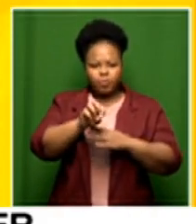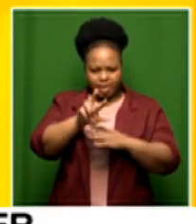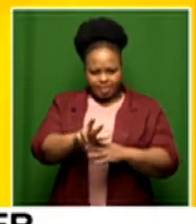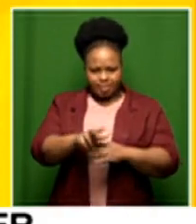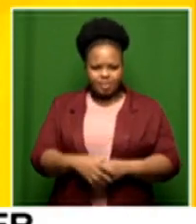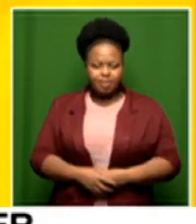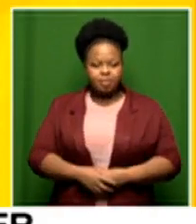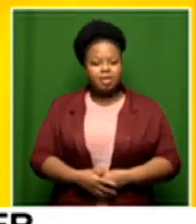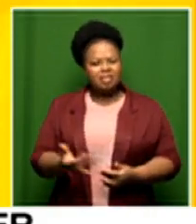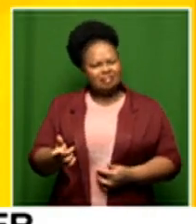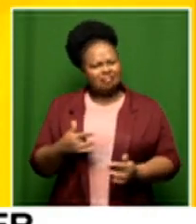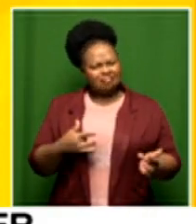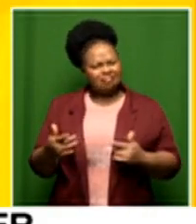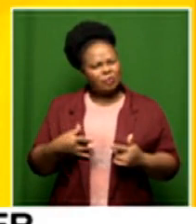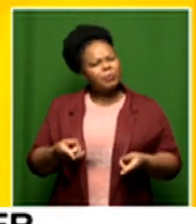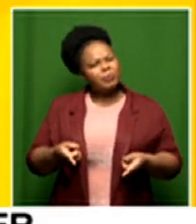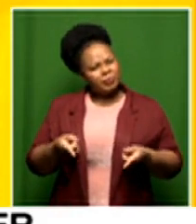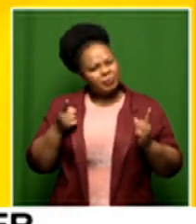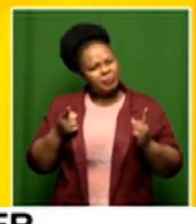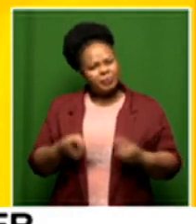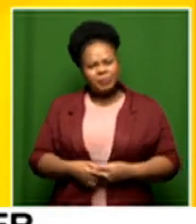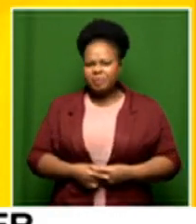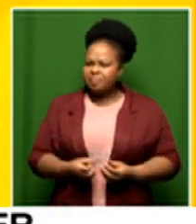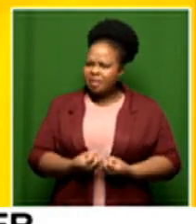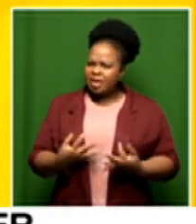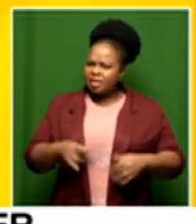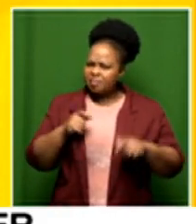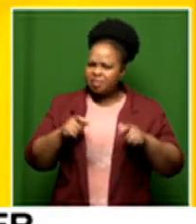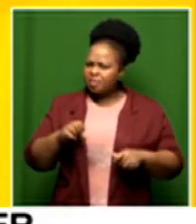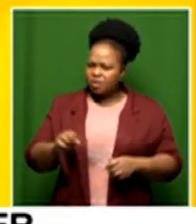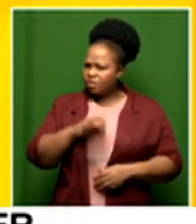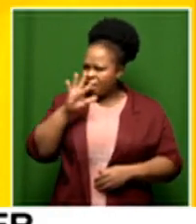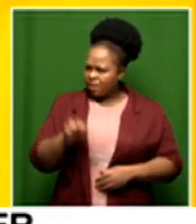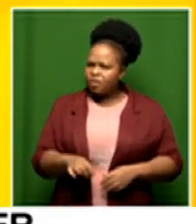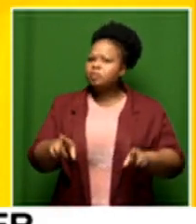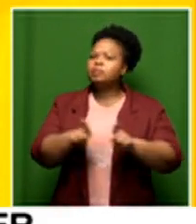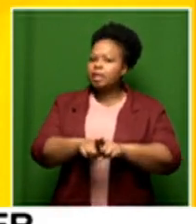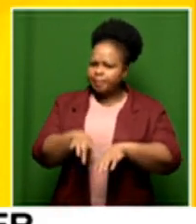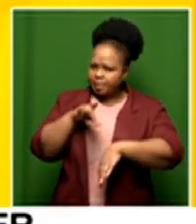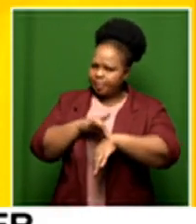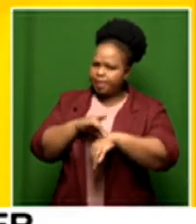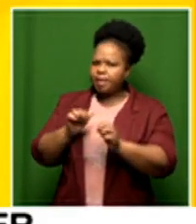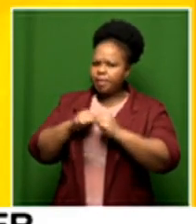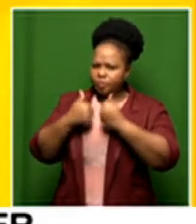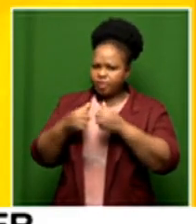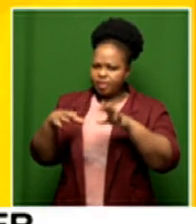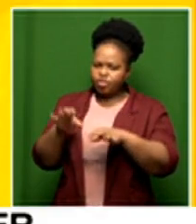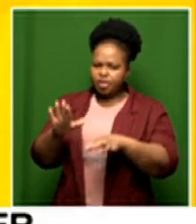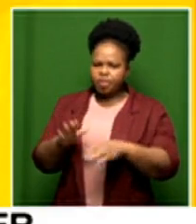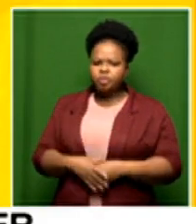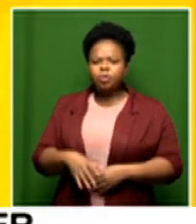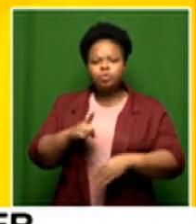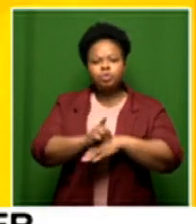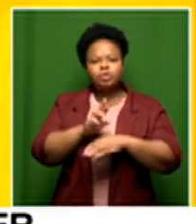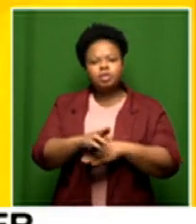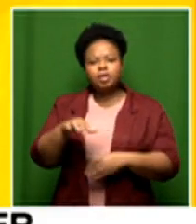207,808. And this is, of course, cause for concern for many South Africans, including the South African Medical Association. Dr.